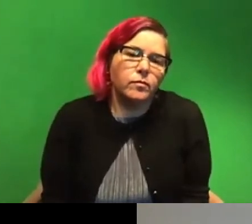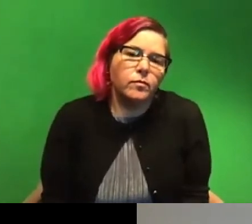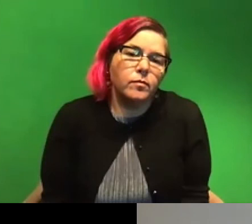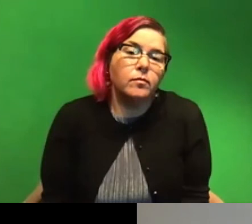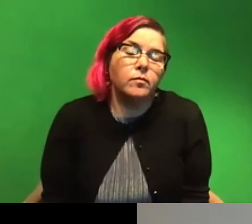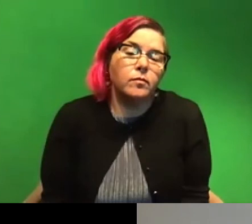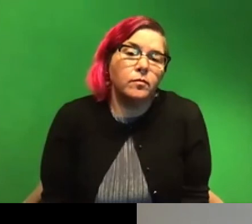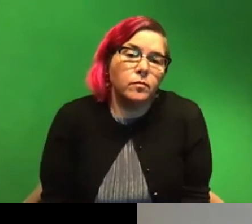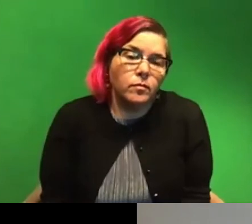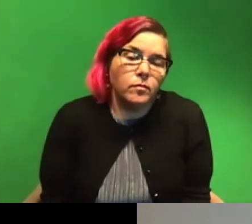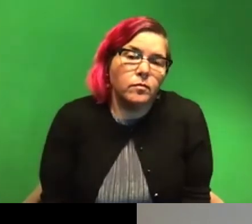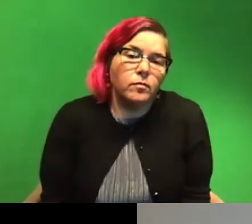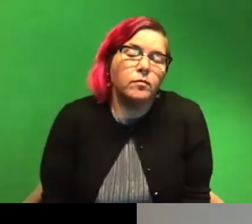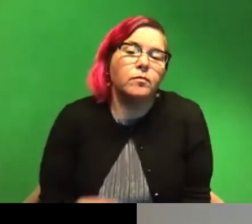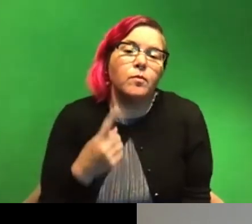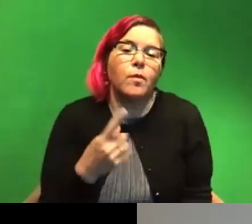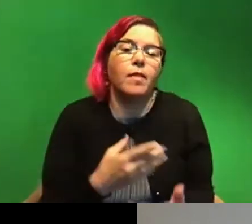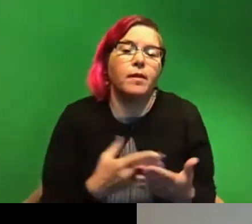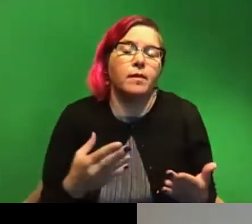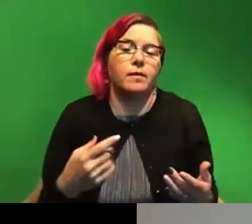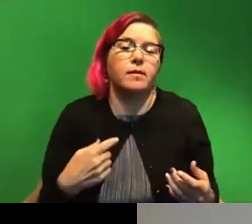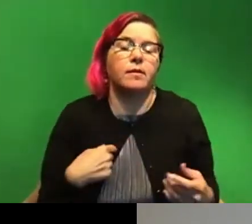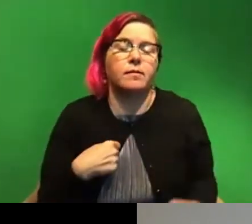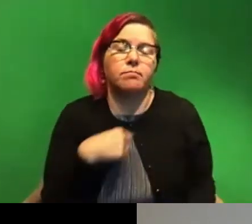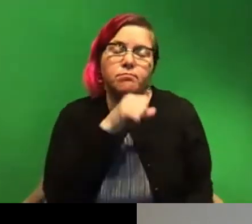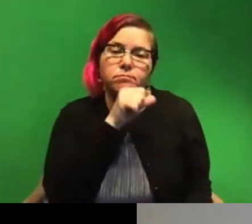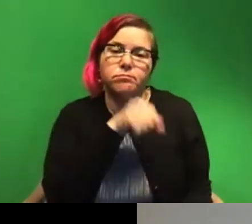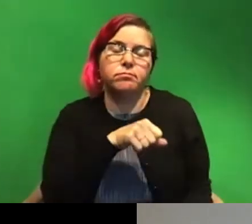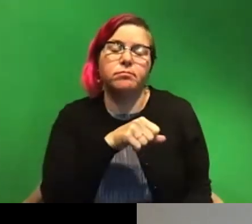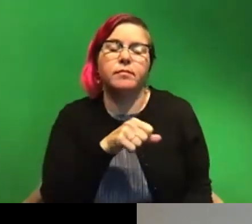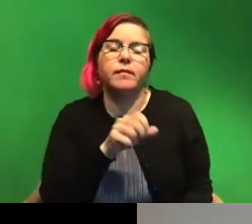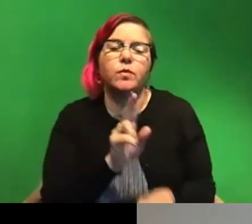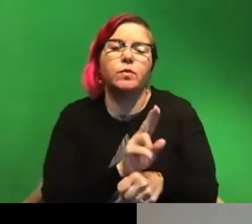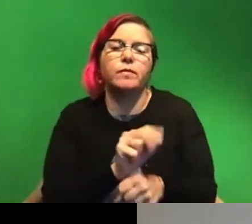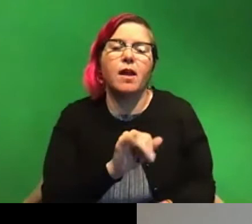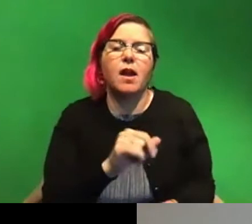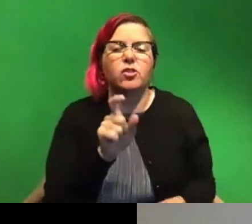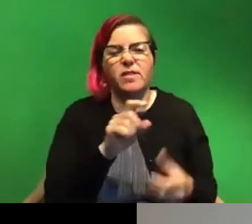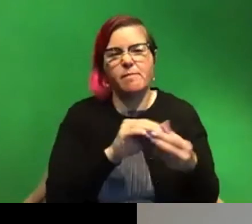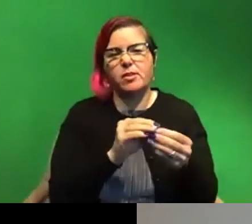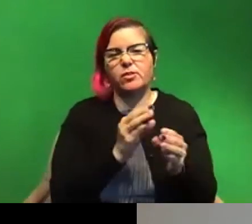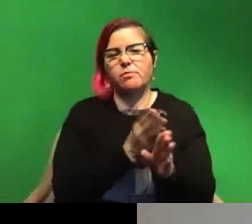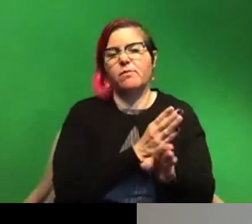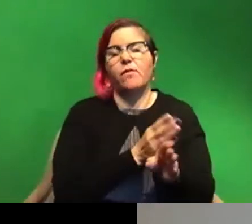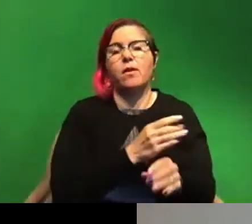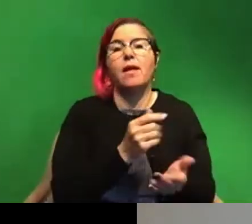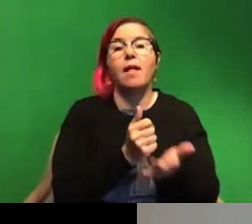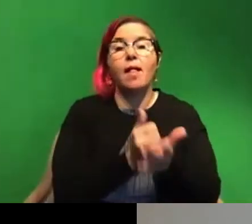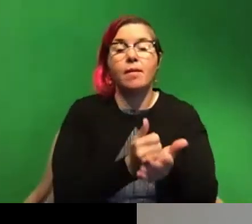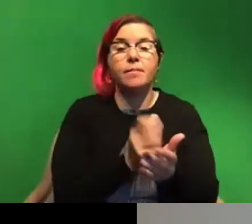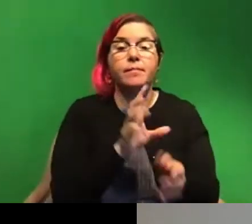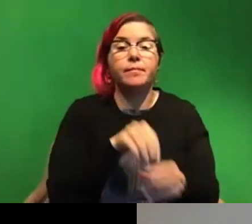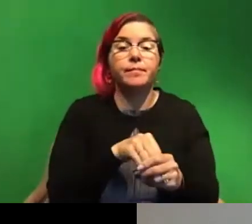Okay. One thing that I really love as a use for AI that I wish I would have mentioned earlier is its help in being assistive